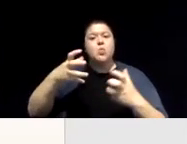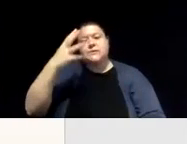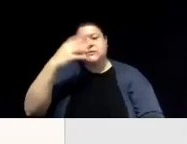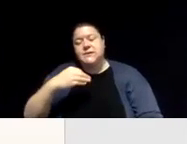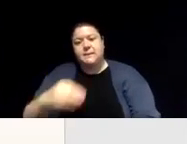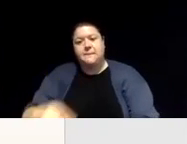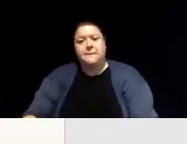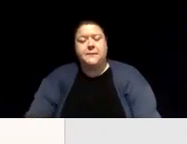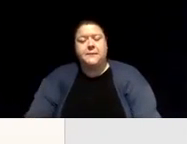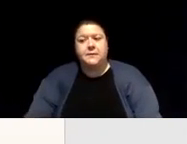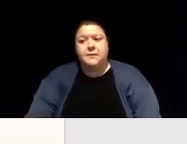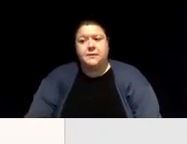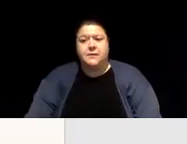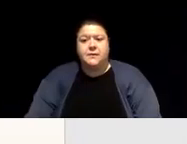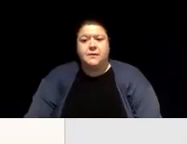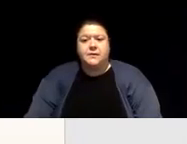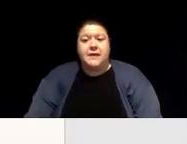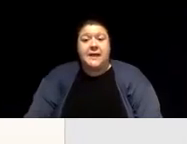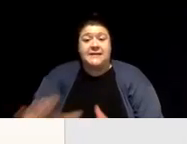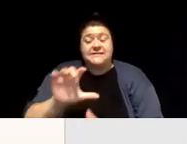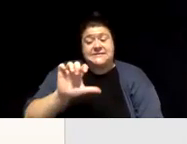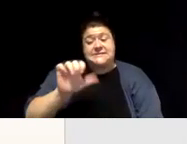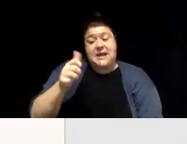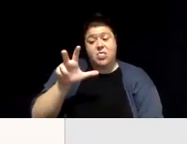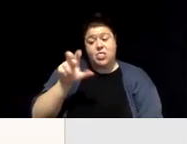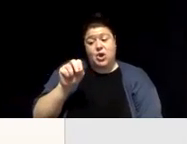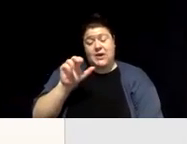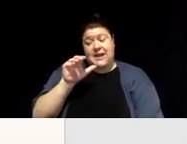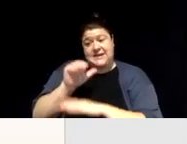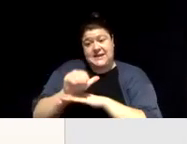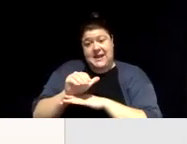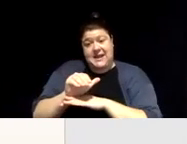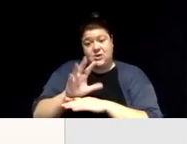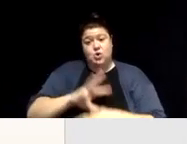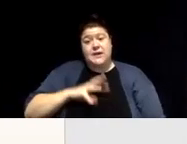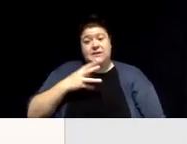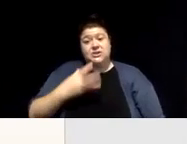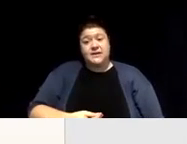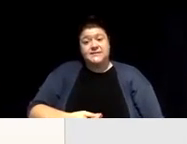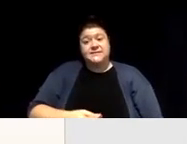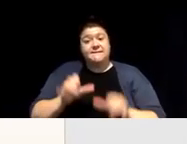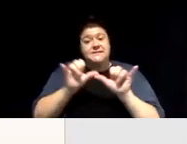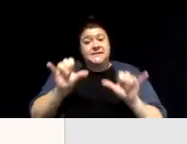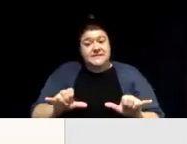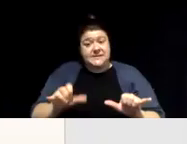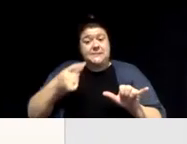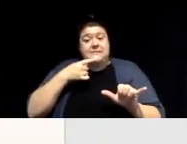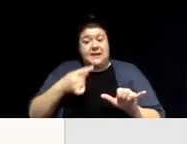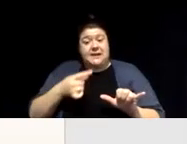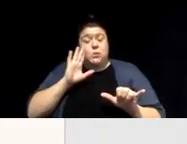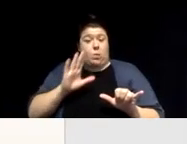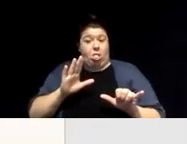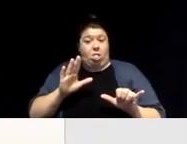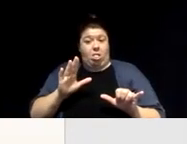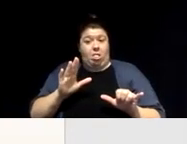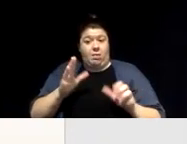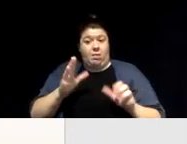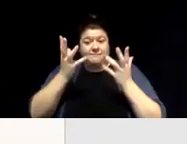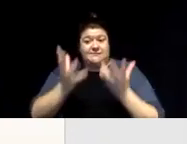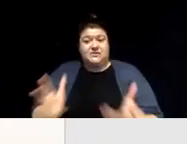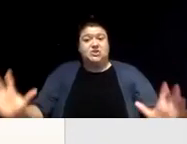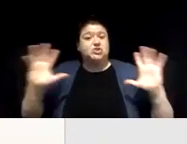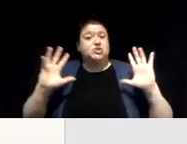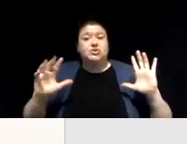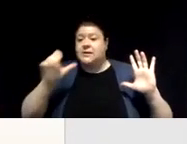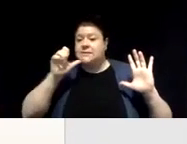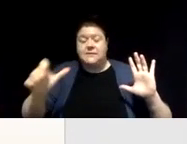okay? And then at 10:30 p.m., your digestive system says, okay, we're going to shut down for right now. I'm not going to have